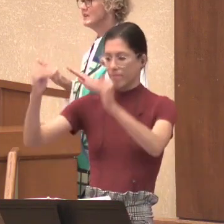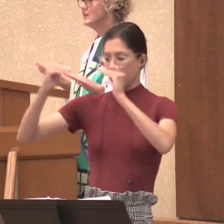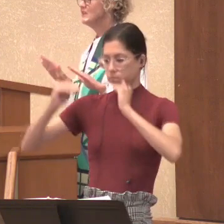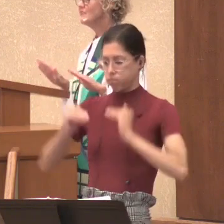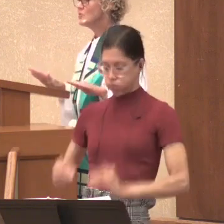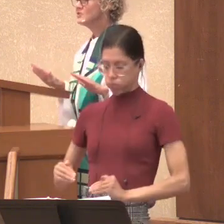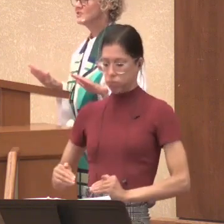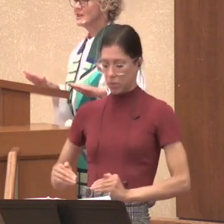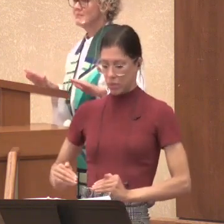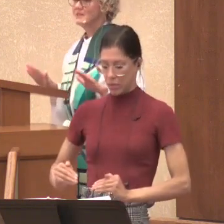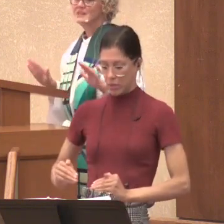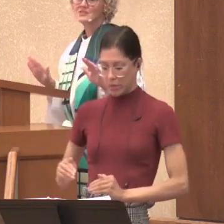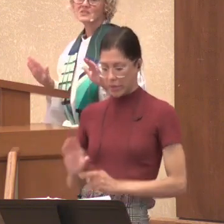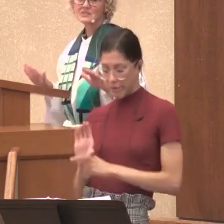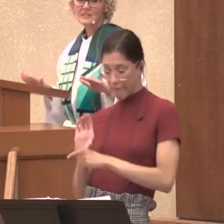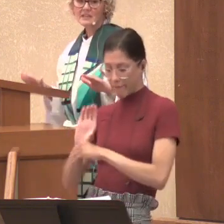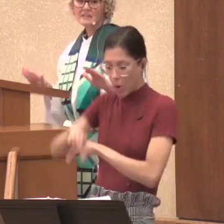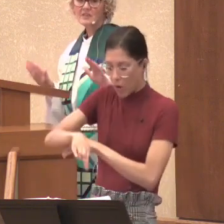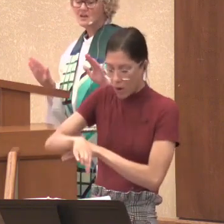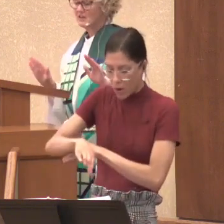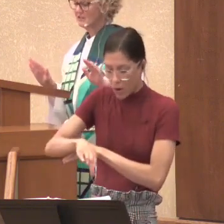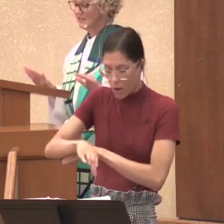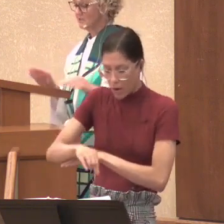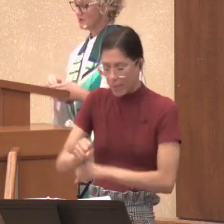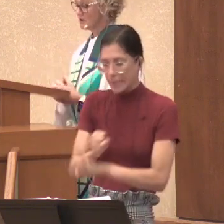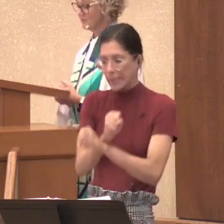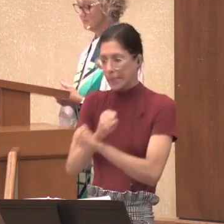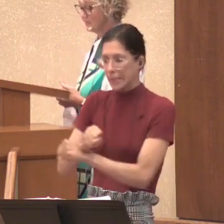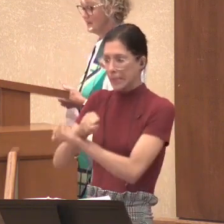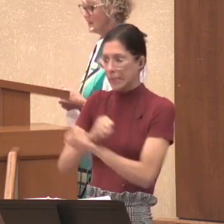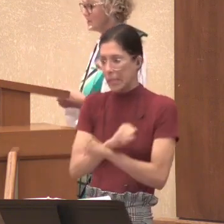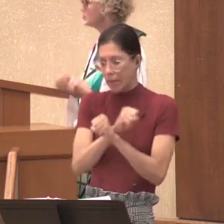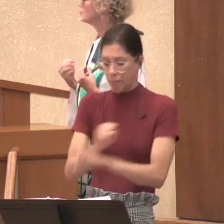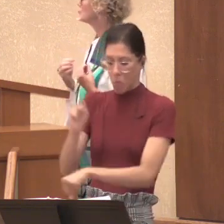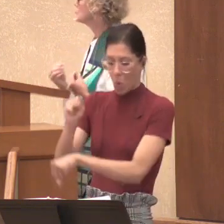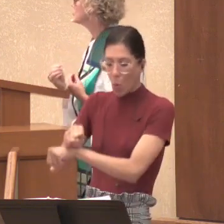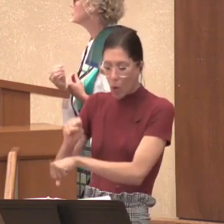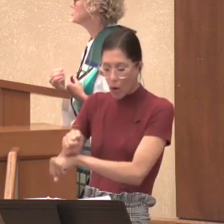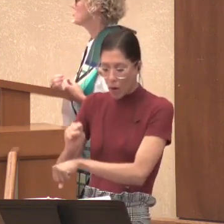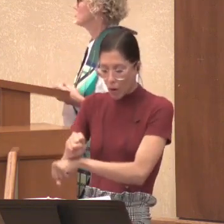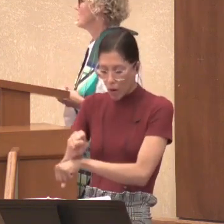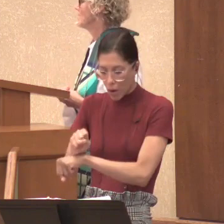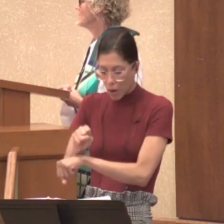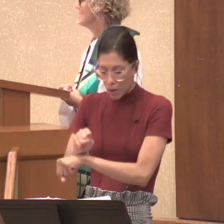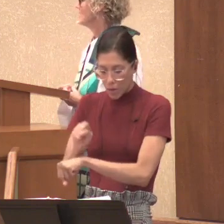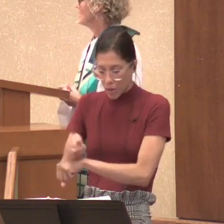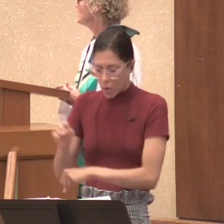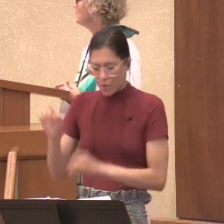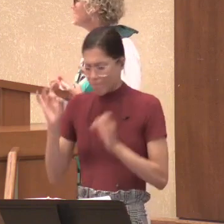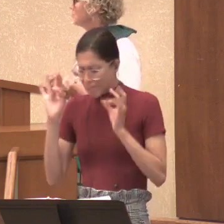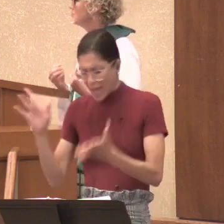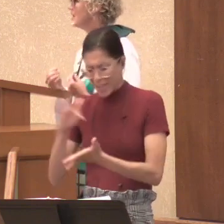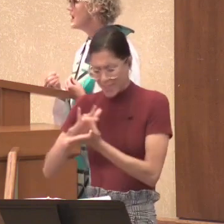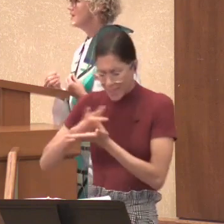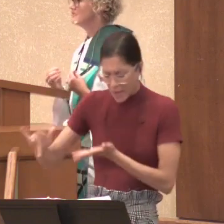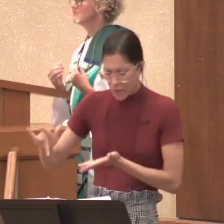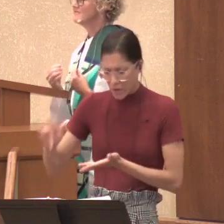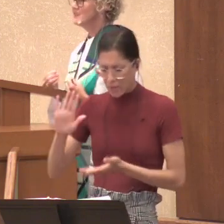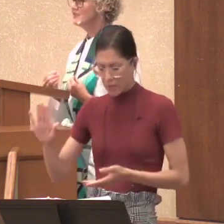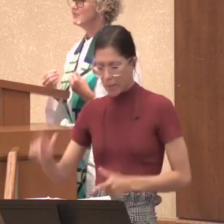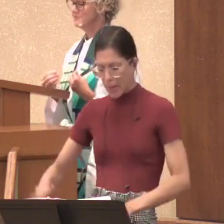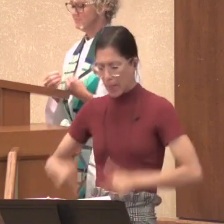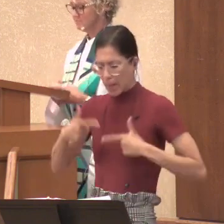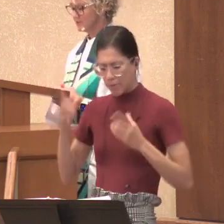down, he forced them into slave labor. He was ruthless toward them, and he made their